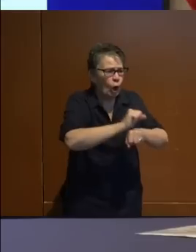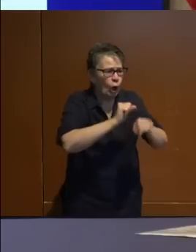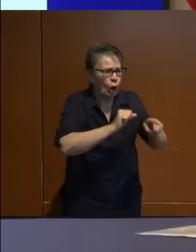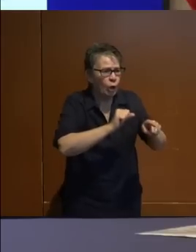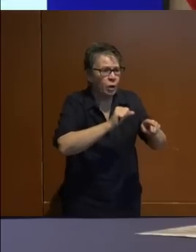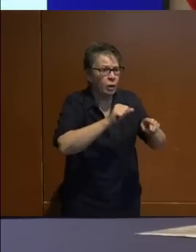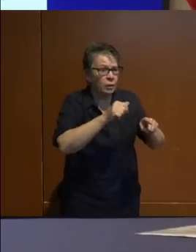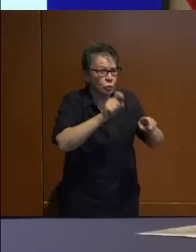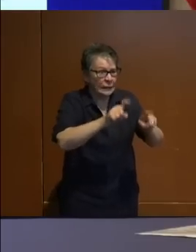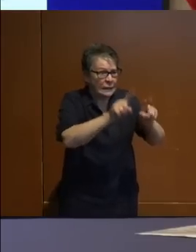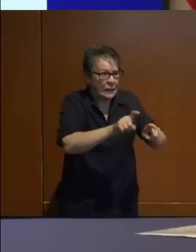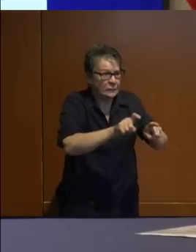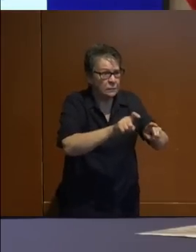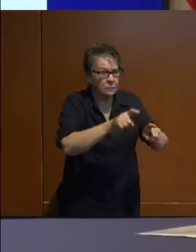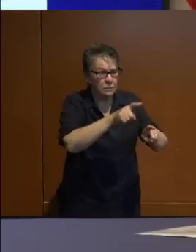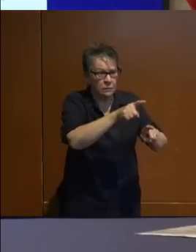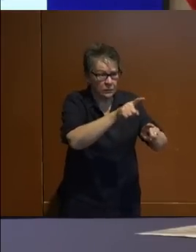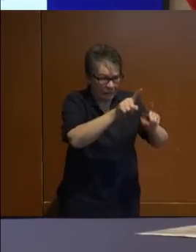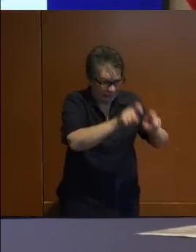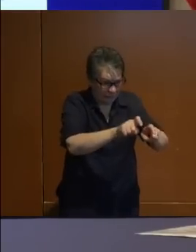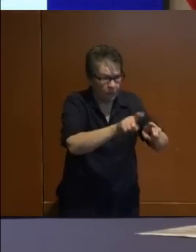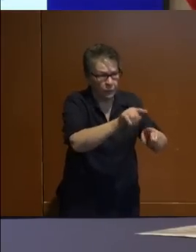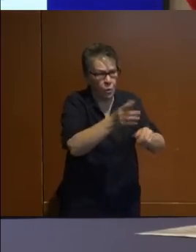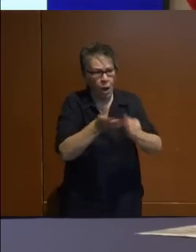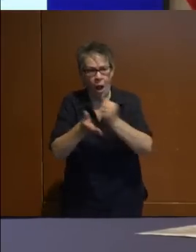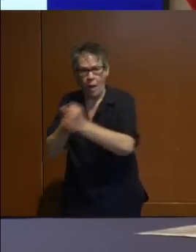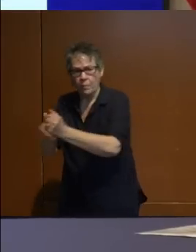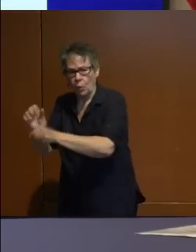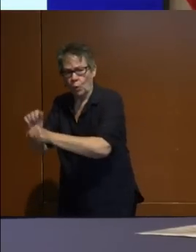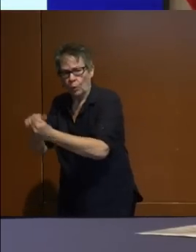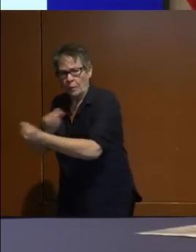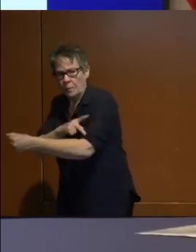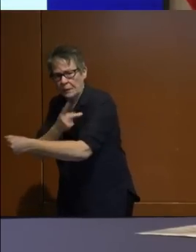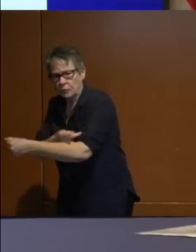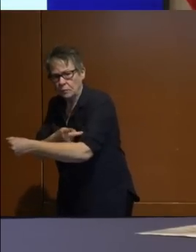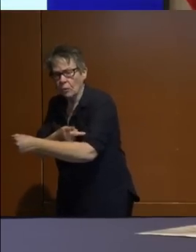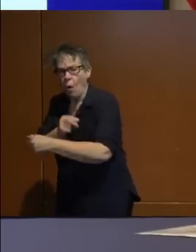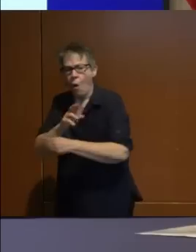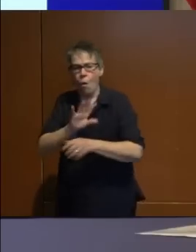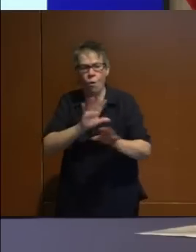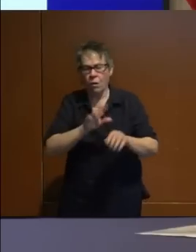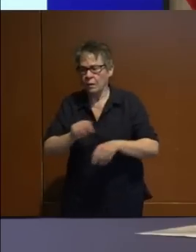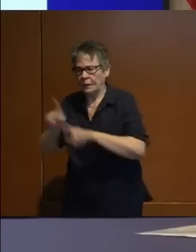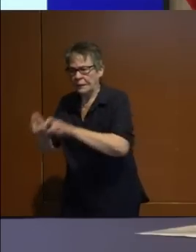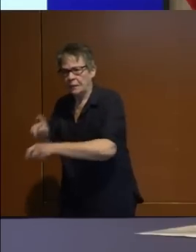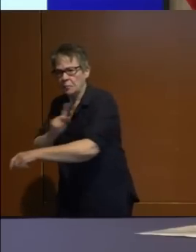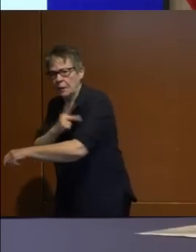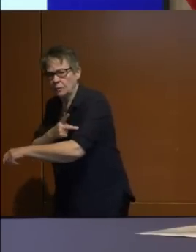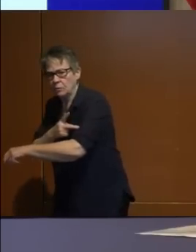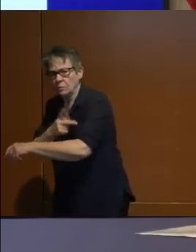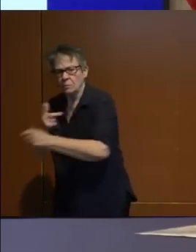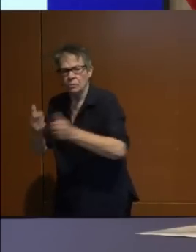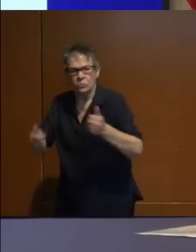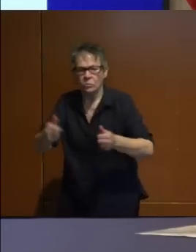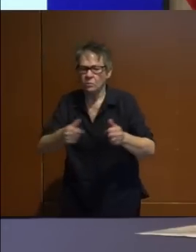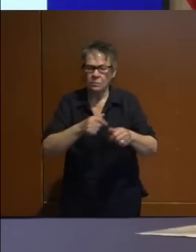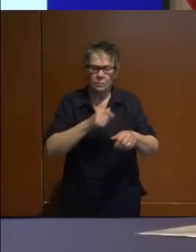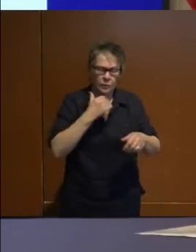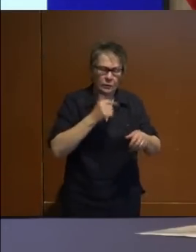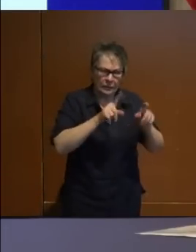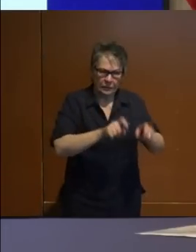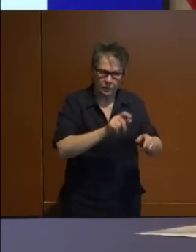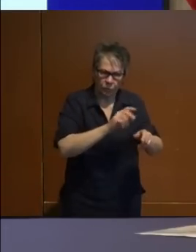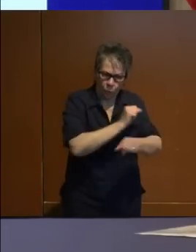constraining factor. I think it then would come down to materials. I meant to say that earlier, apologies. Dave. With regard to